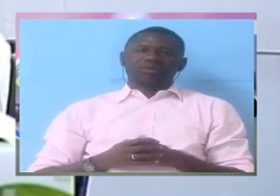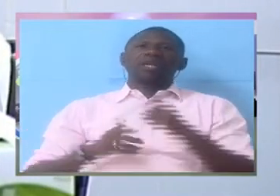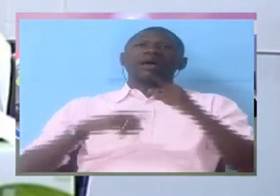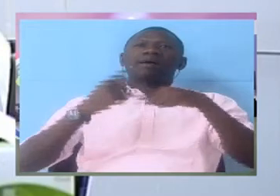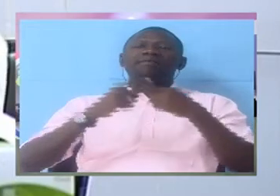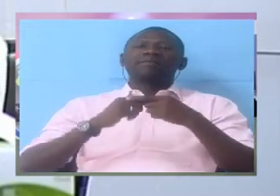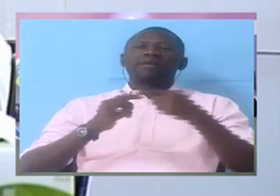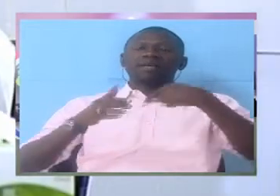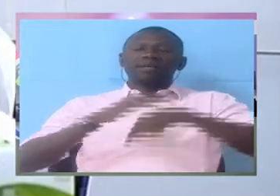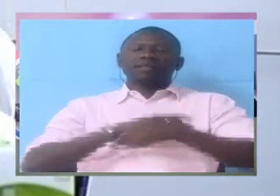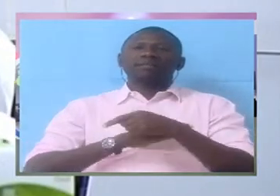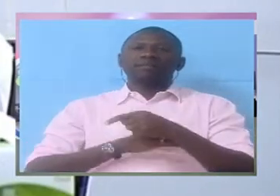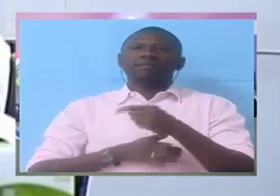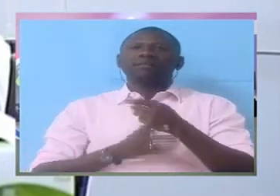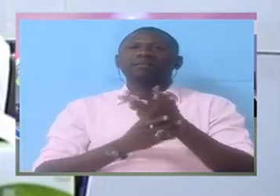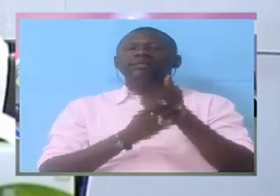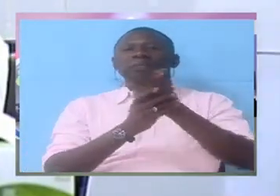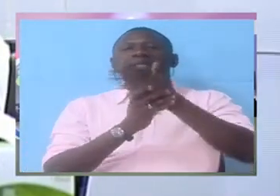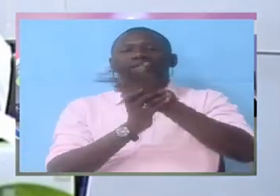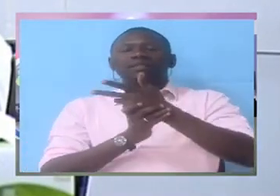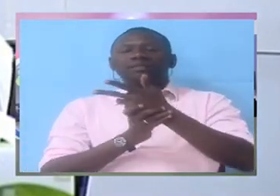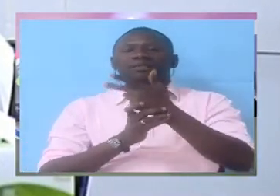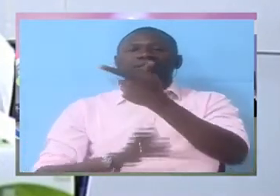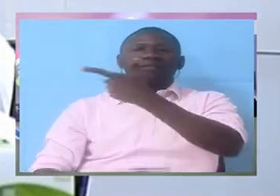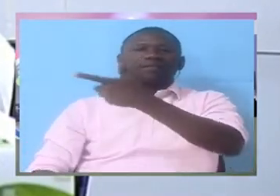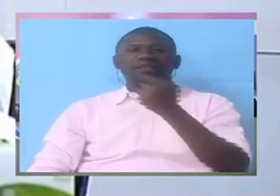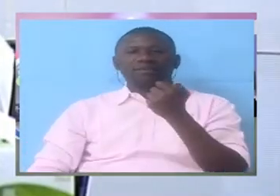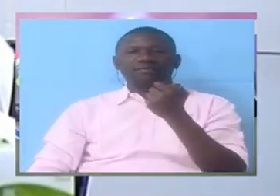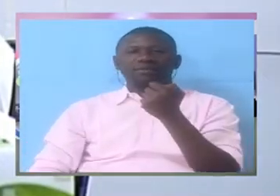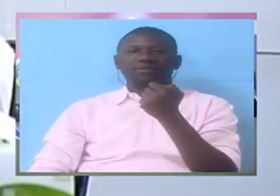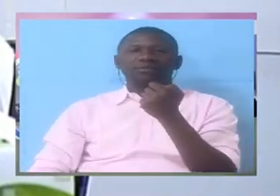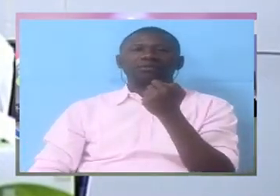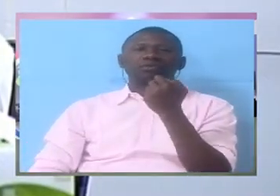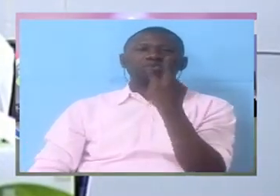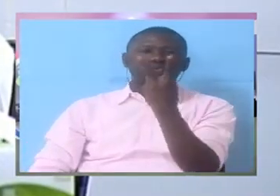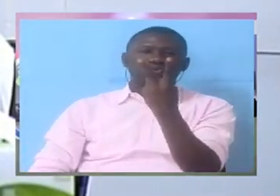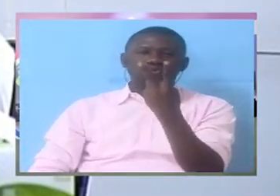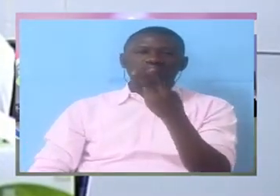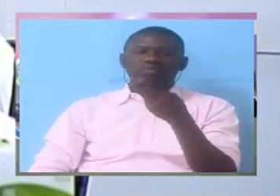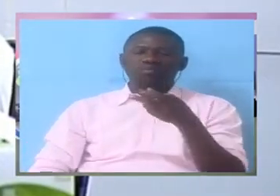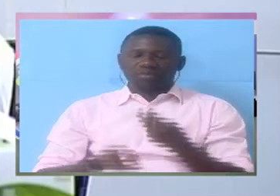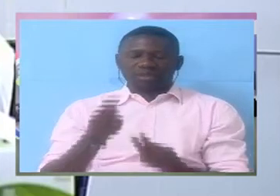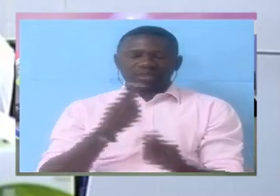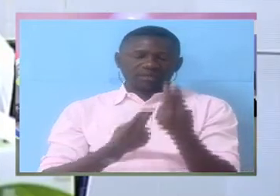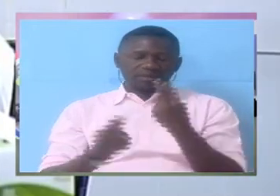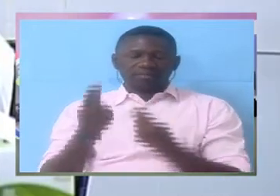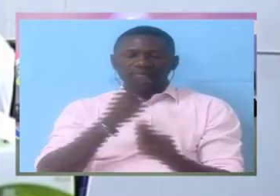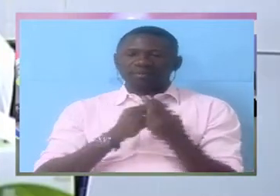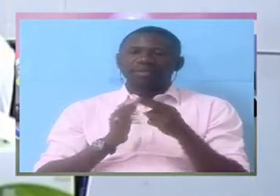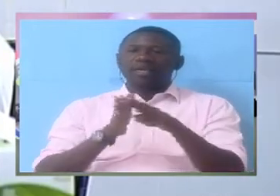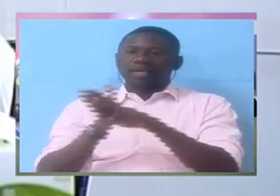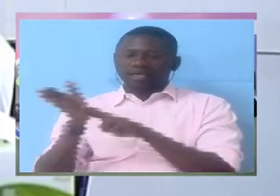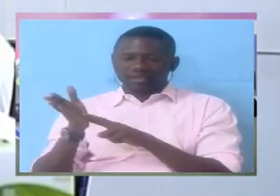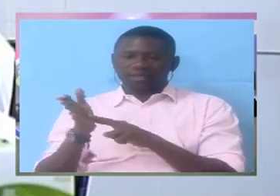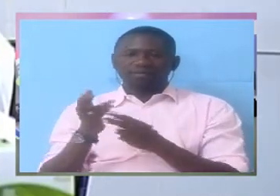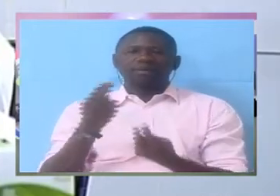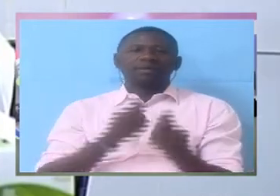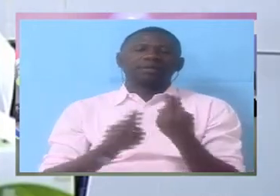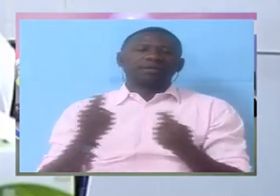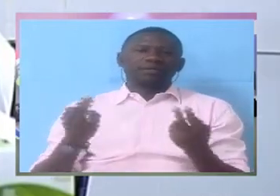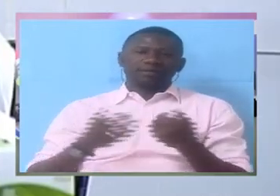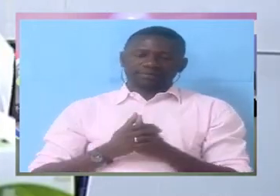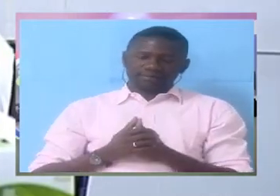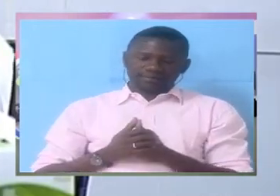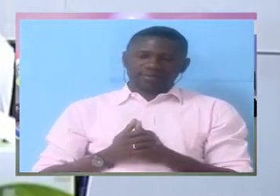1972, I repeated the common entrance again. 1972 sangkono nga common entrance londi kontibo sainkang.